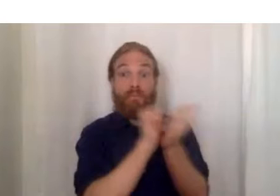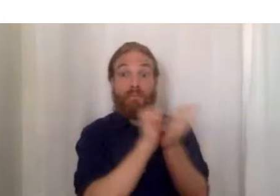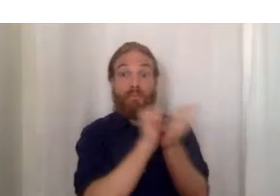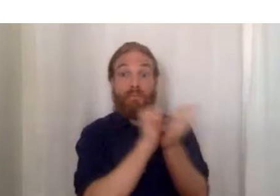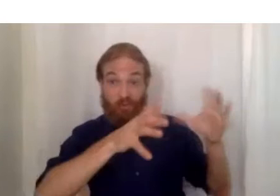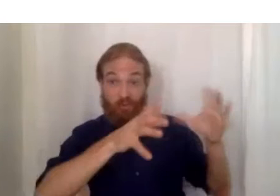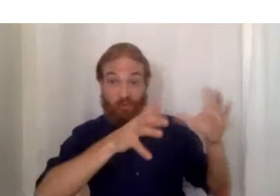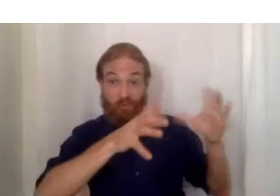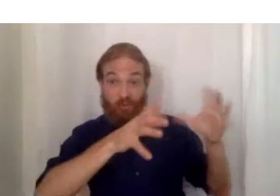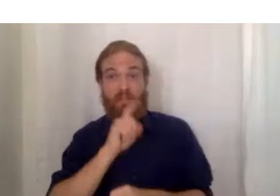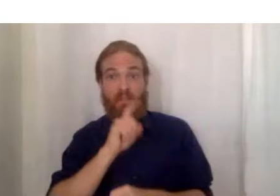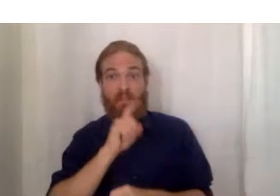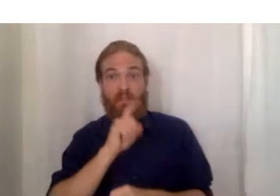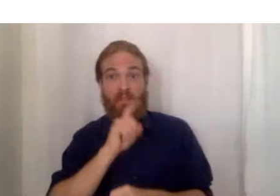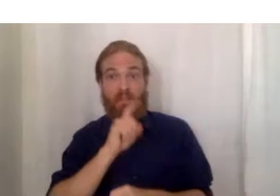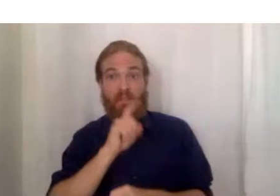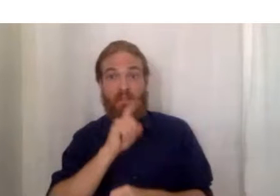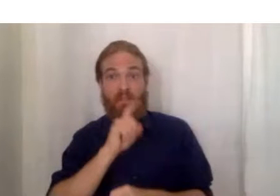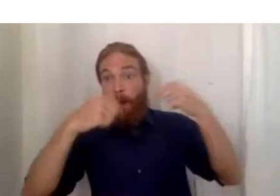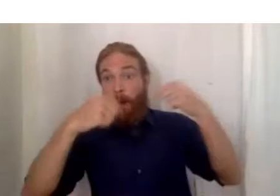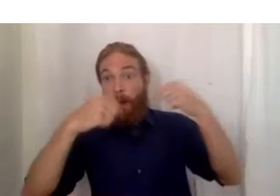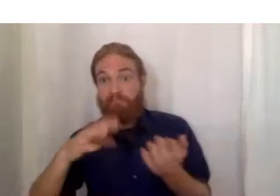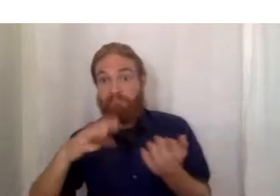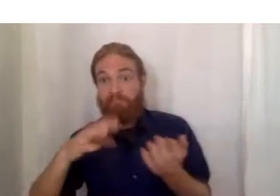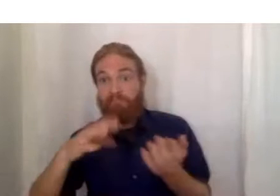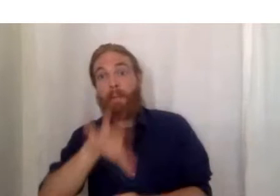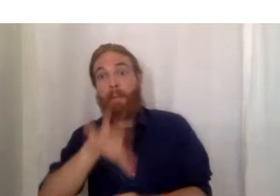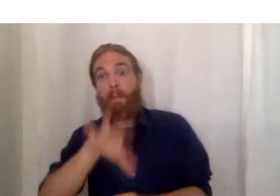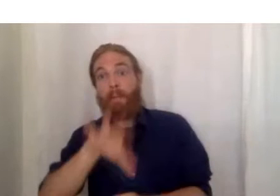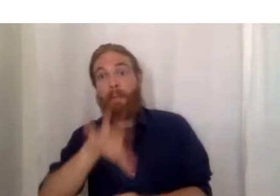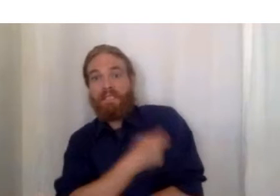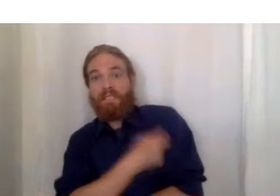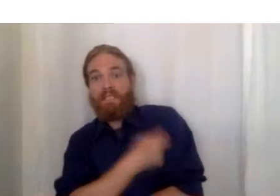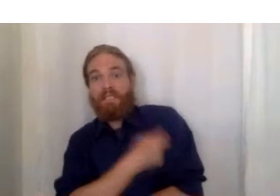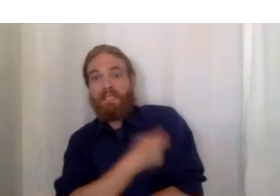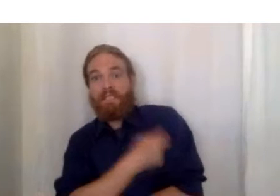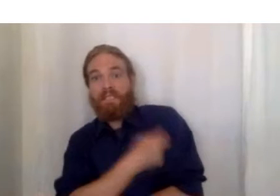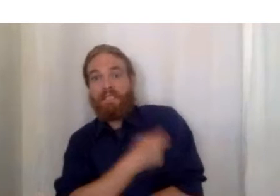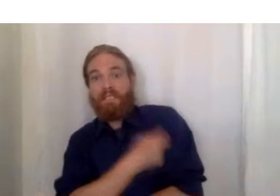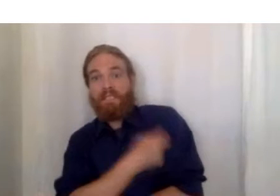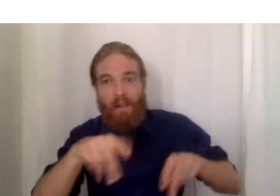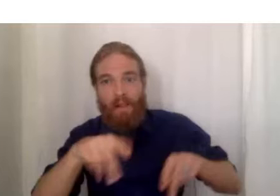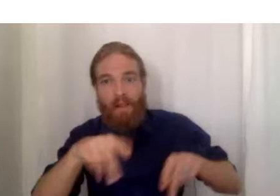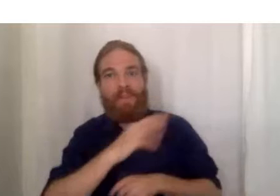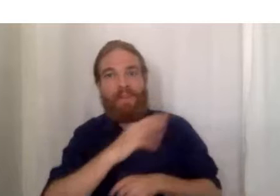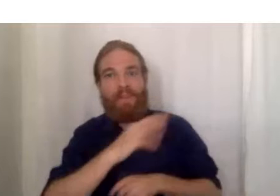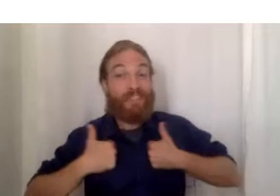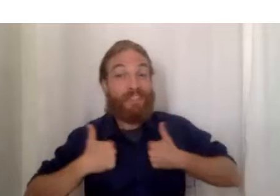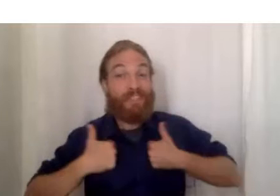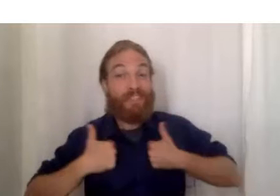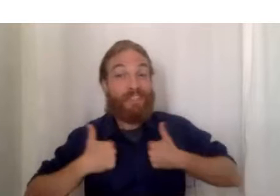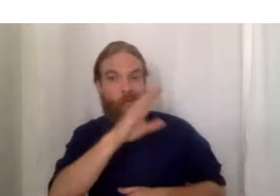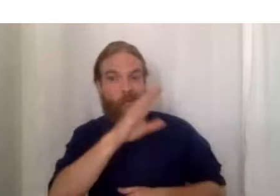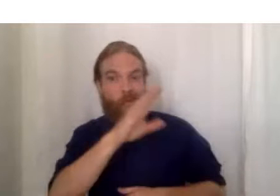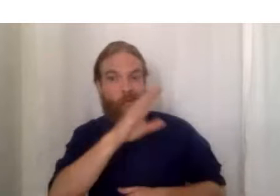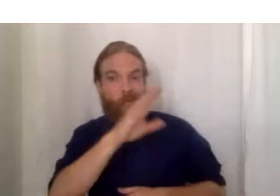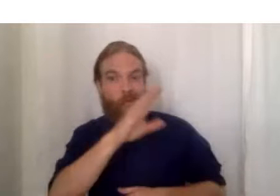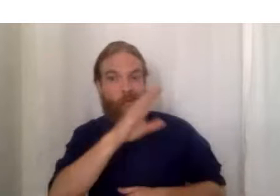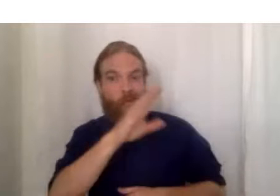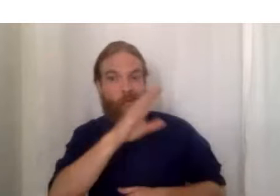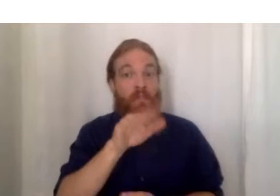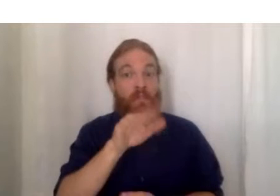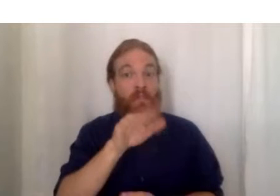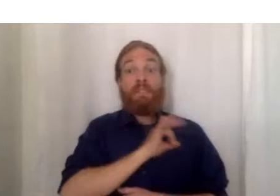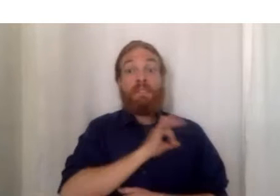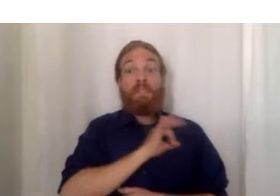for their residents and staff. And so we will continue to offer that service for facilities that do have sufficient